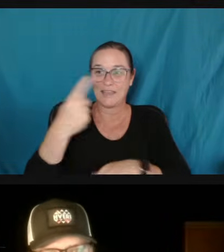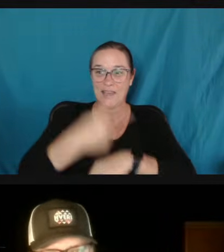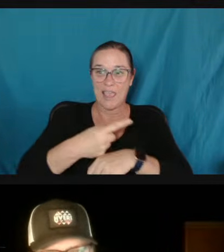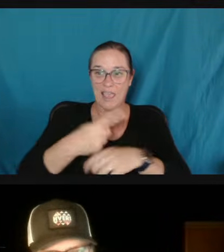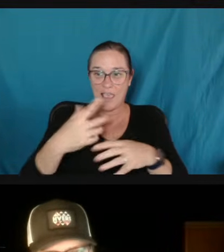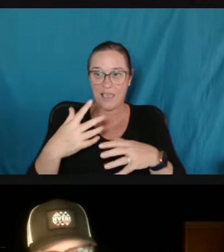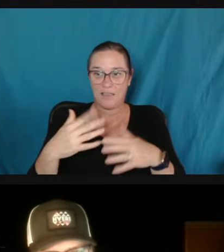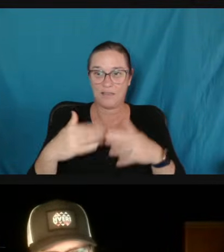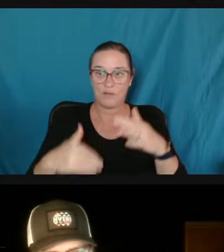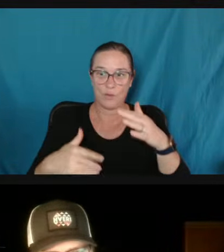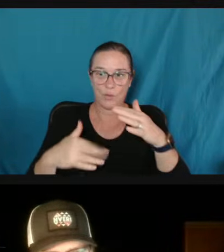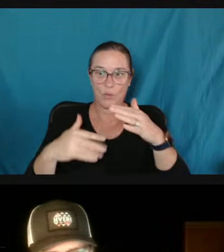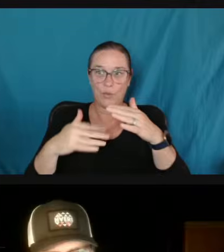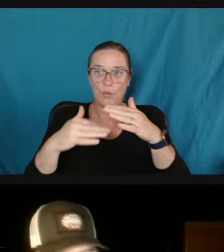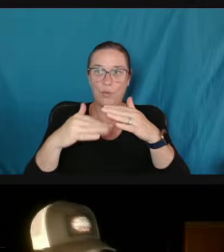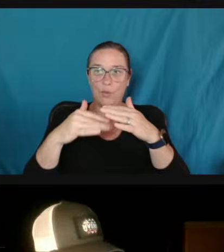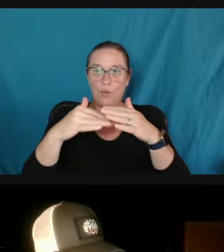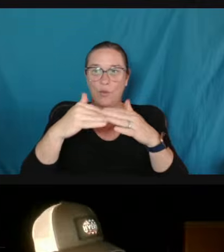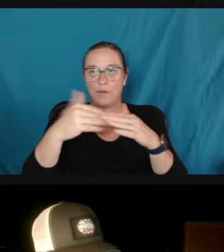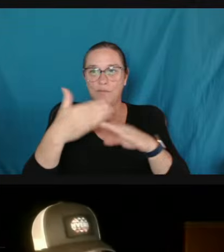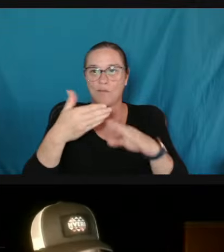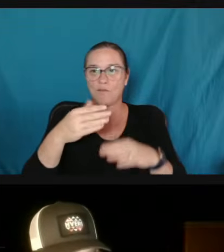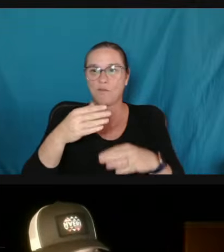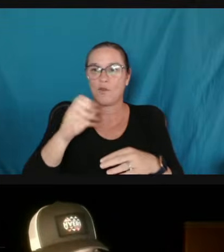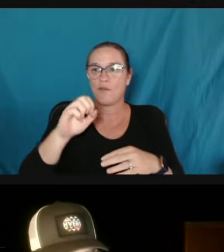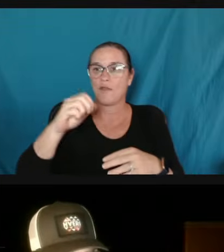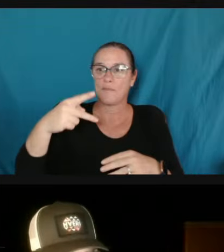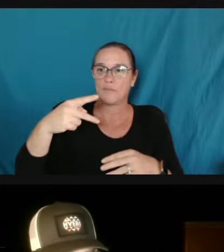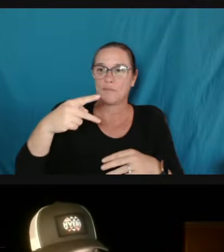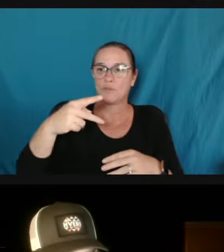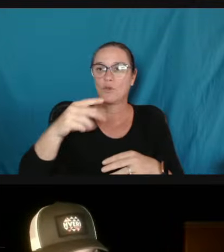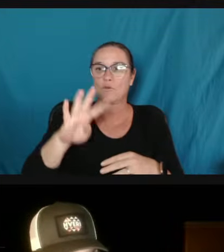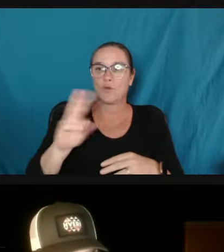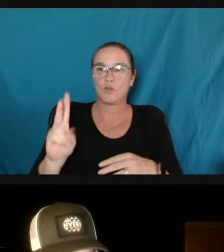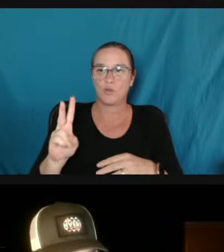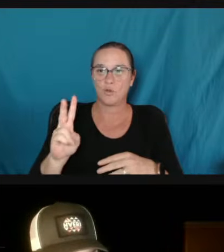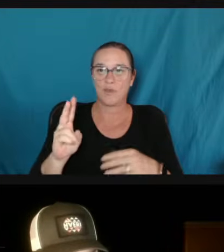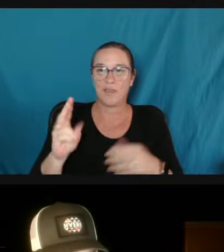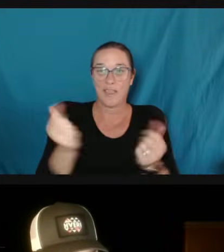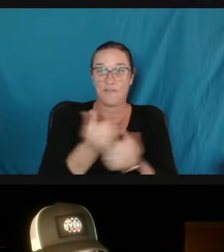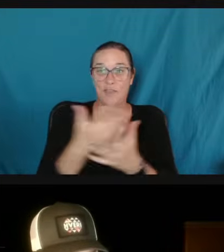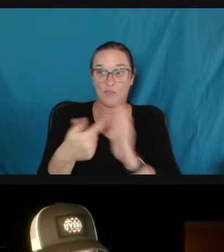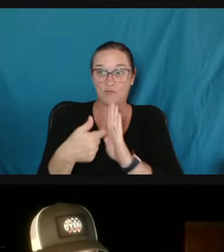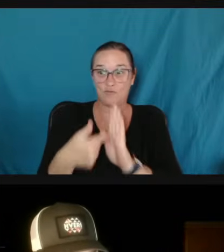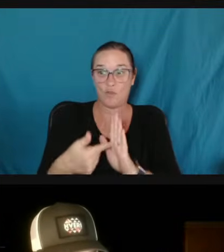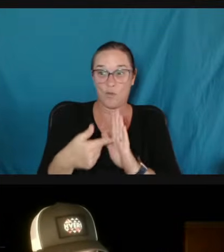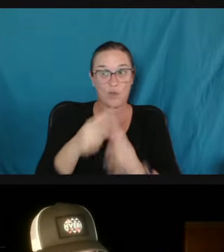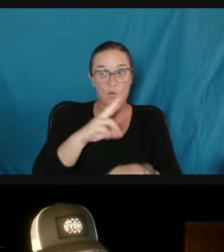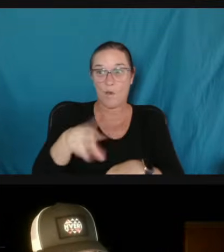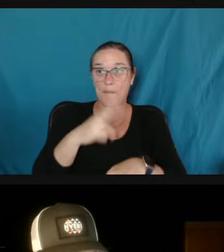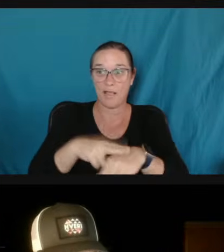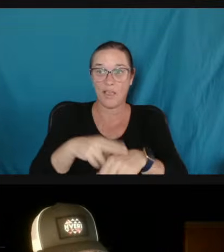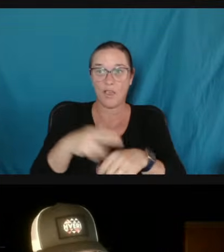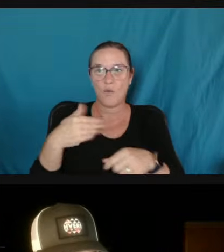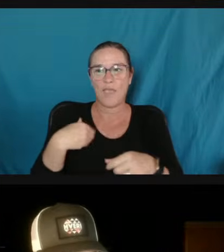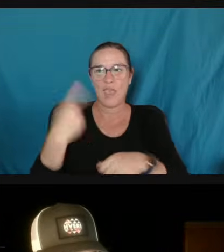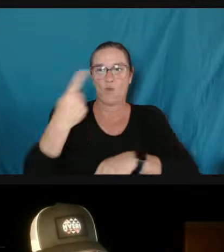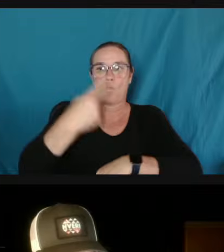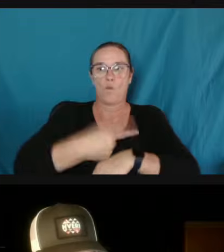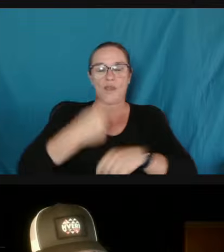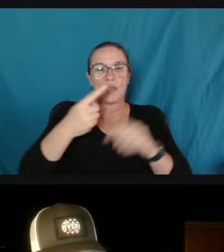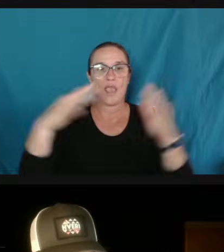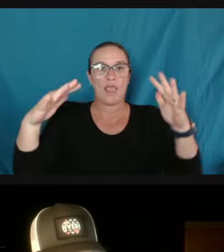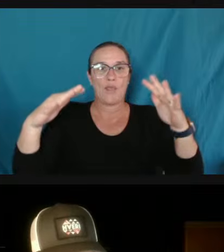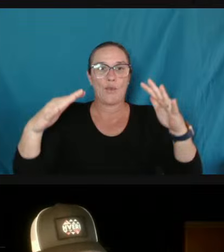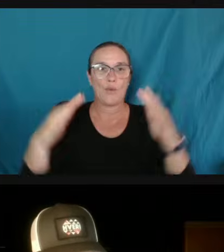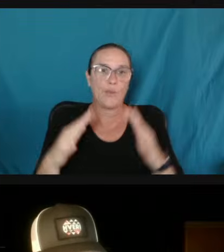ahead of episode 42. And this is what leads us to believe that the episode is coming. All the signs are normal. We just had a 1-day